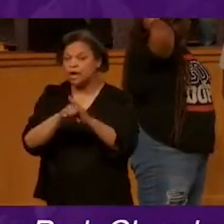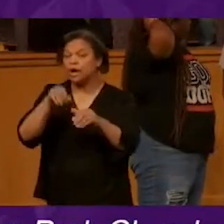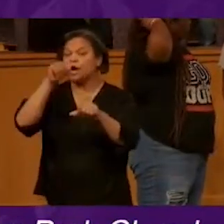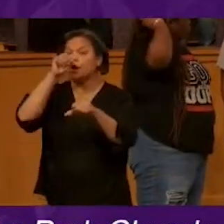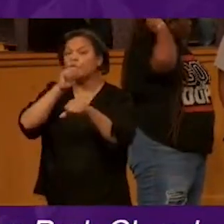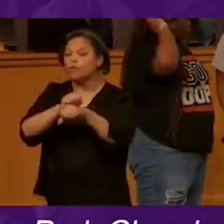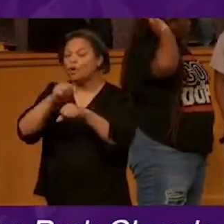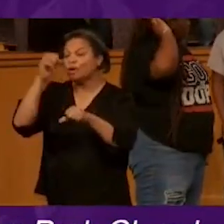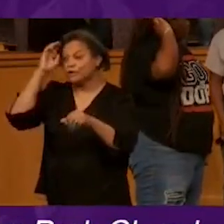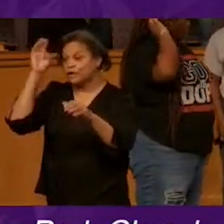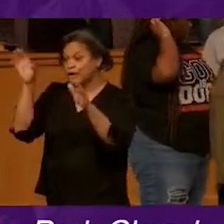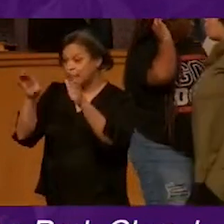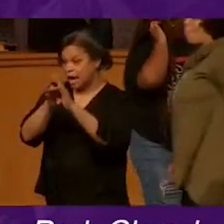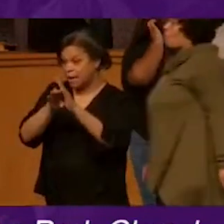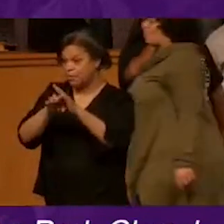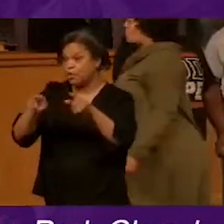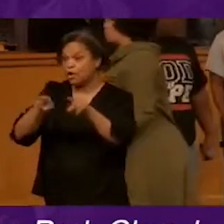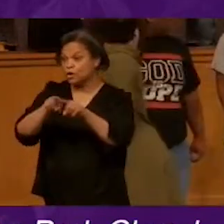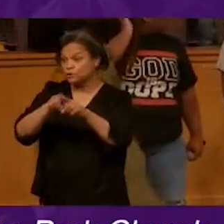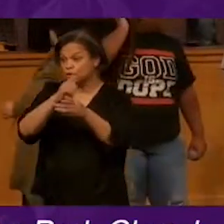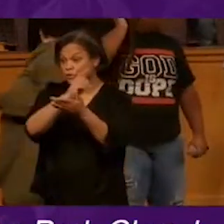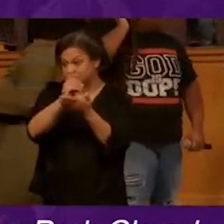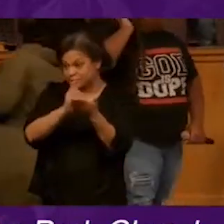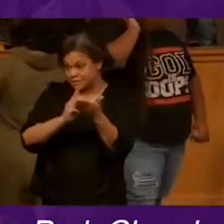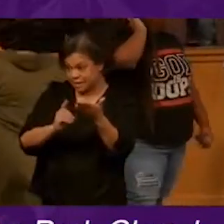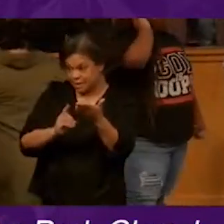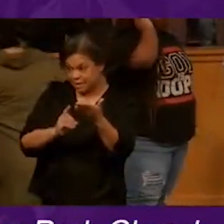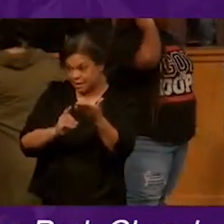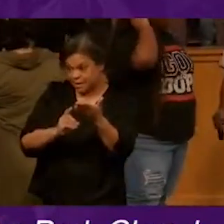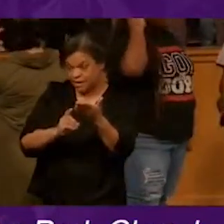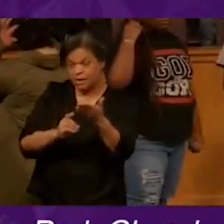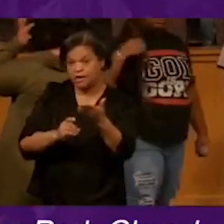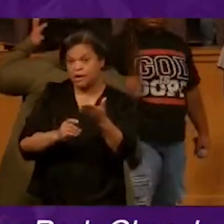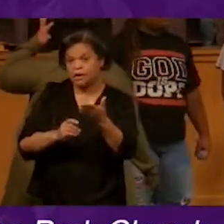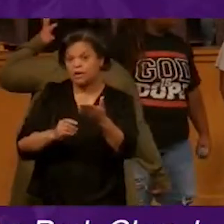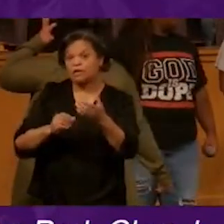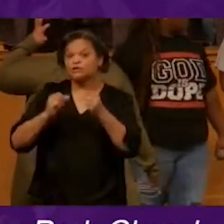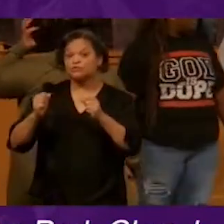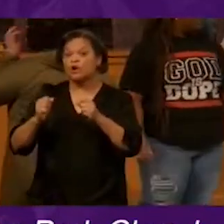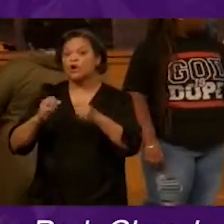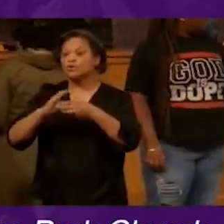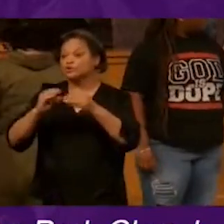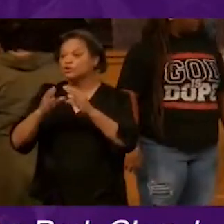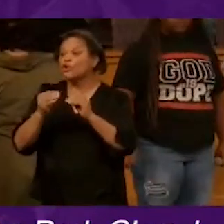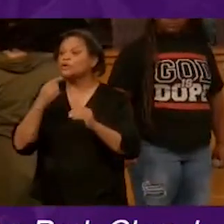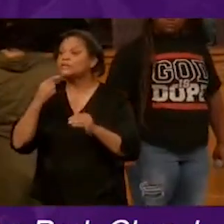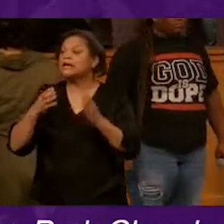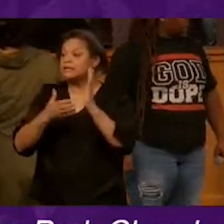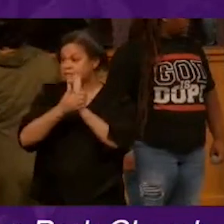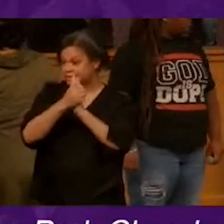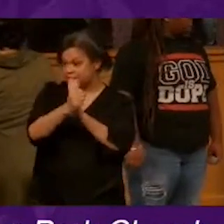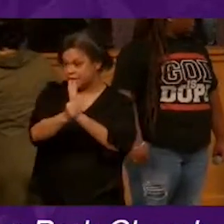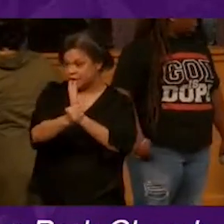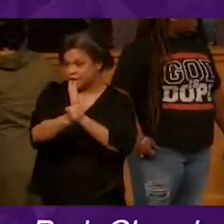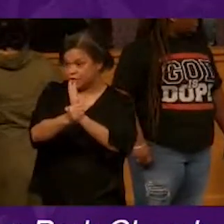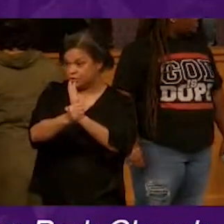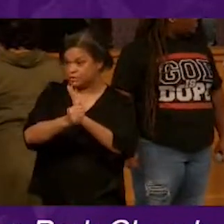Canva, which is also a design platform. I have strong storytelling skills. I have,